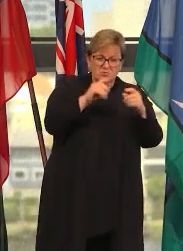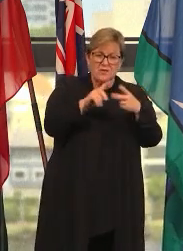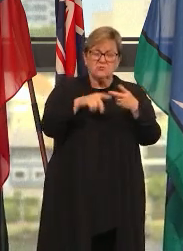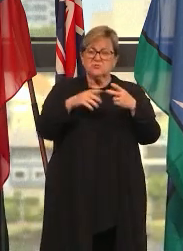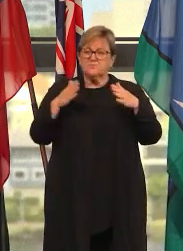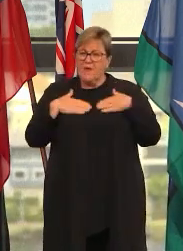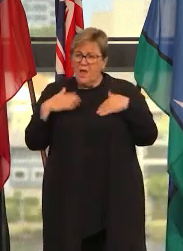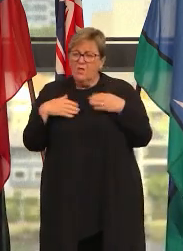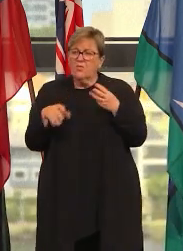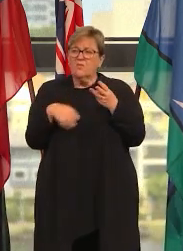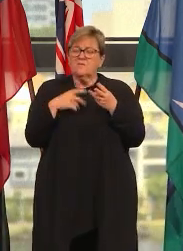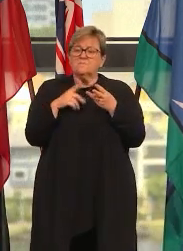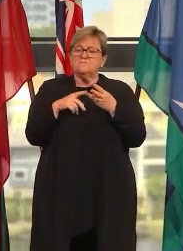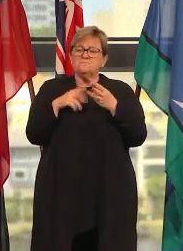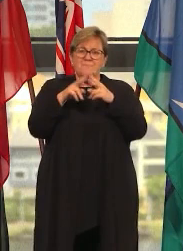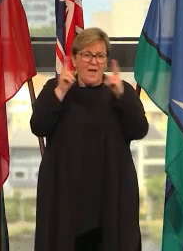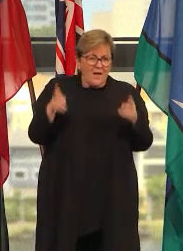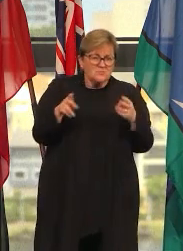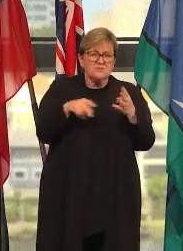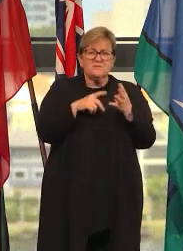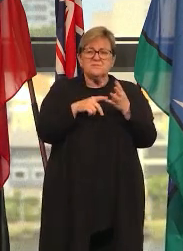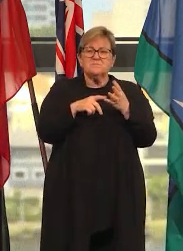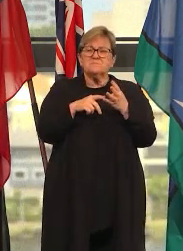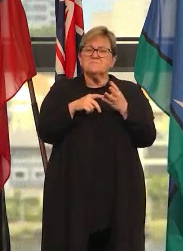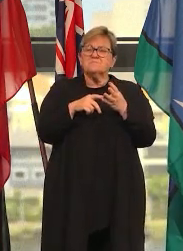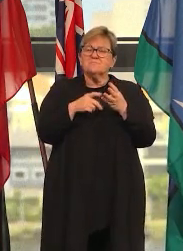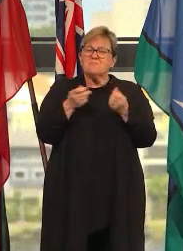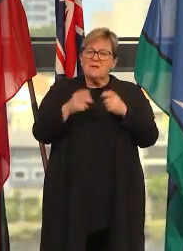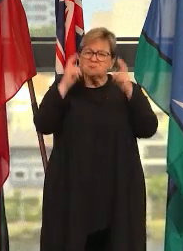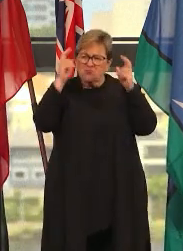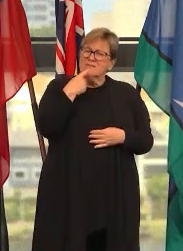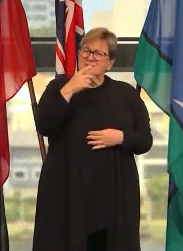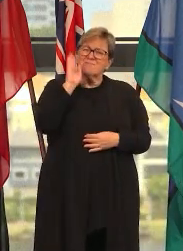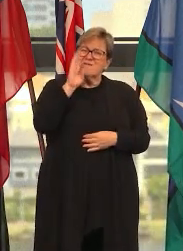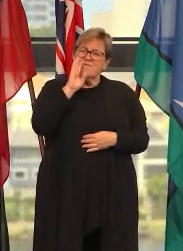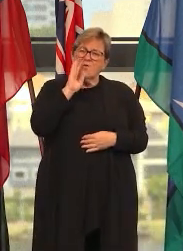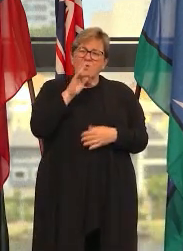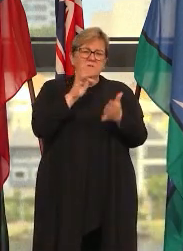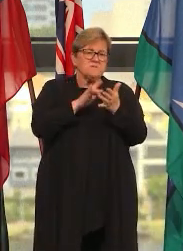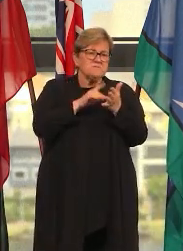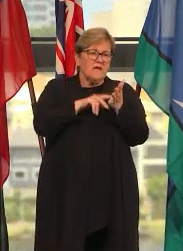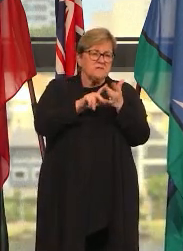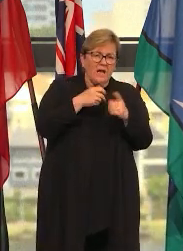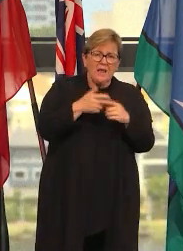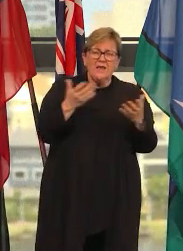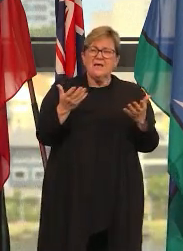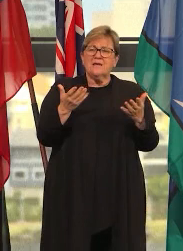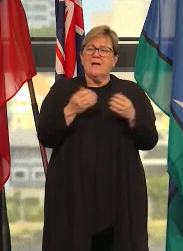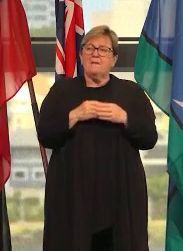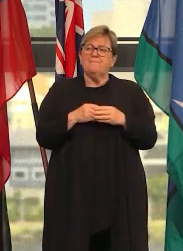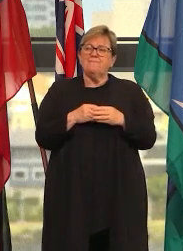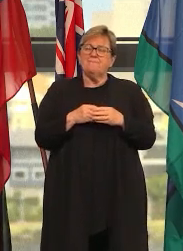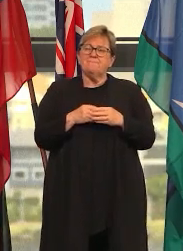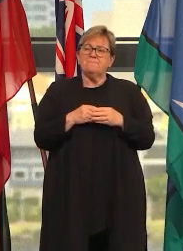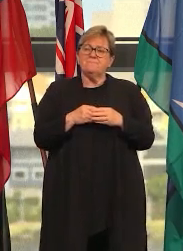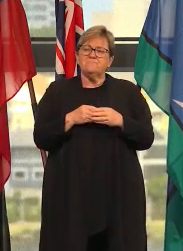I mean, yes, NDIS is helping us, supporting us, but state services rely